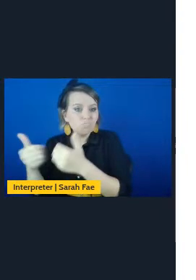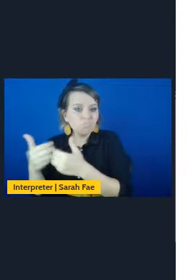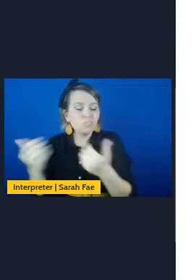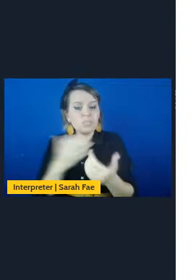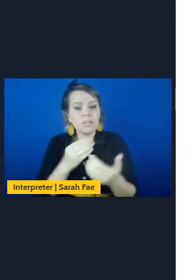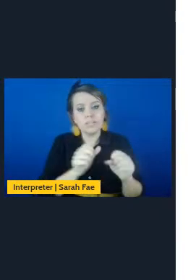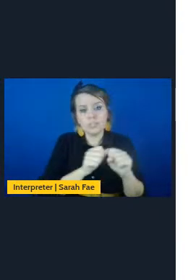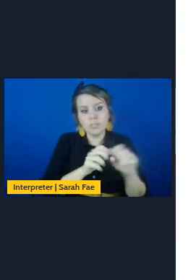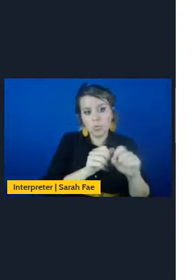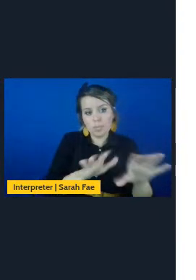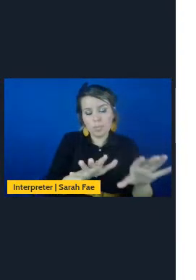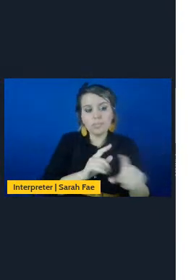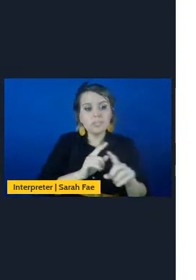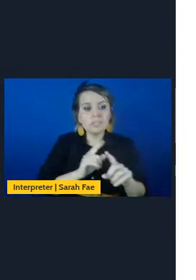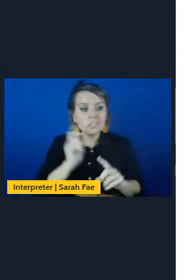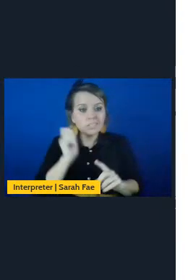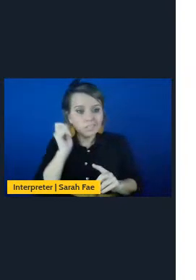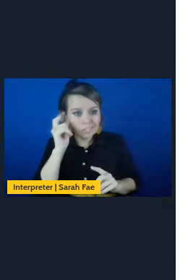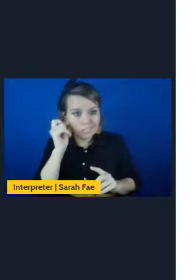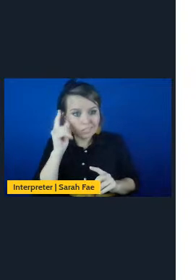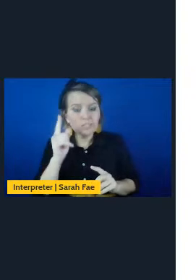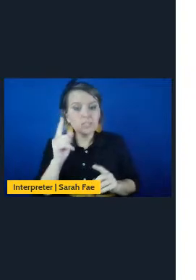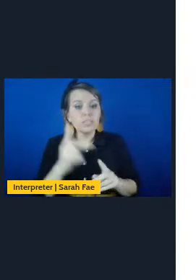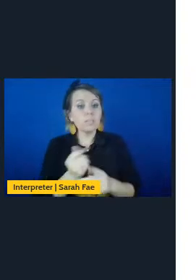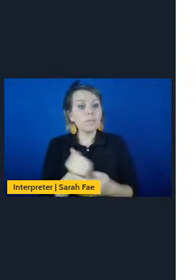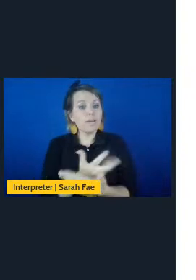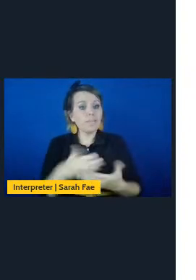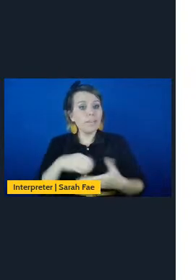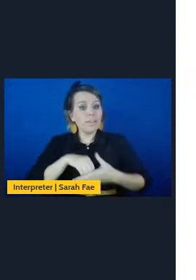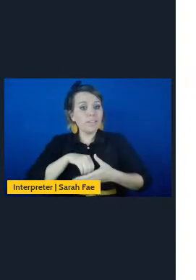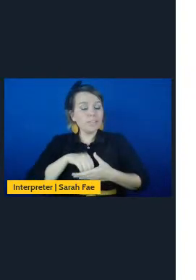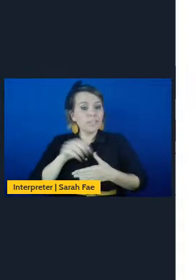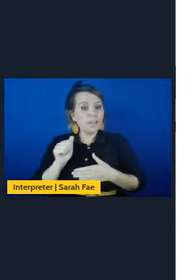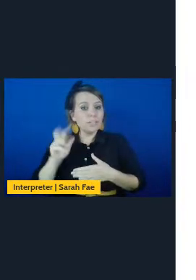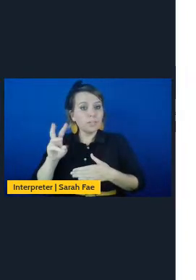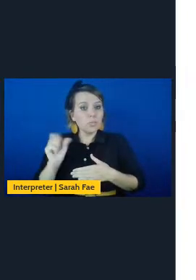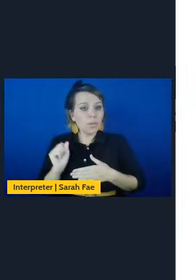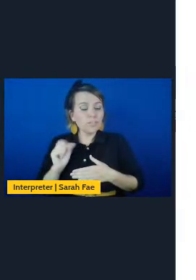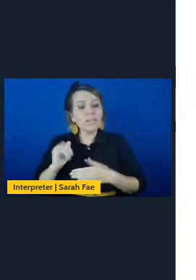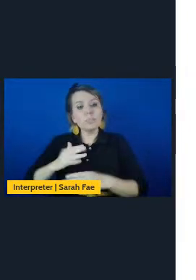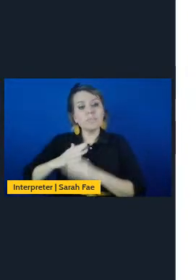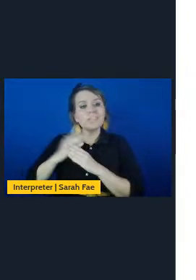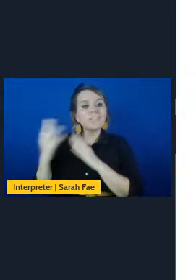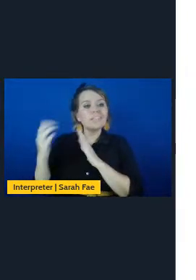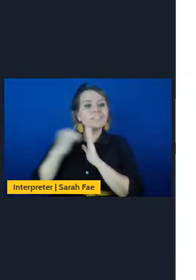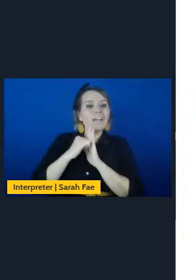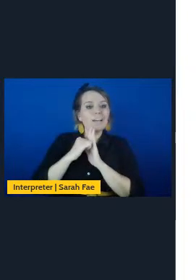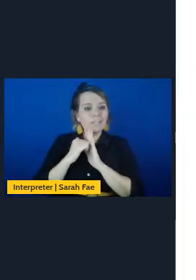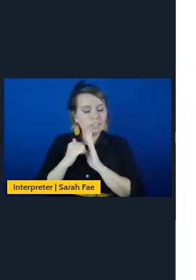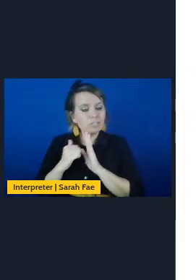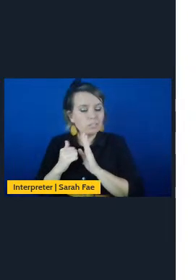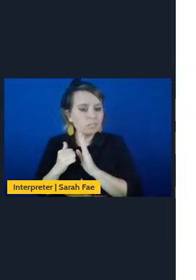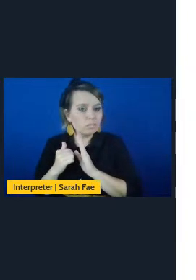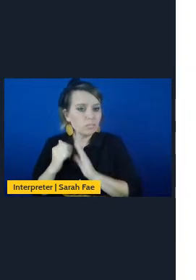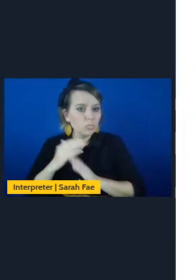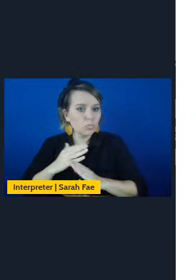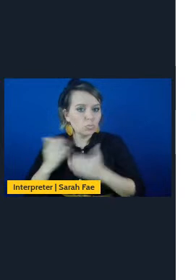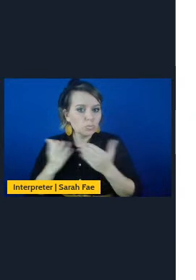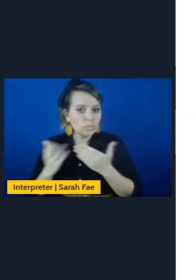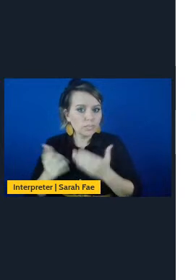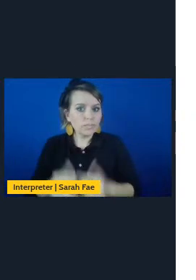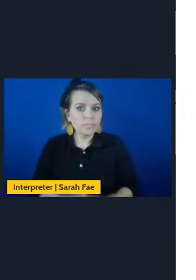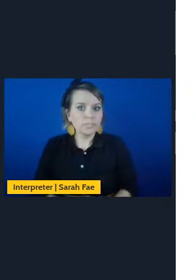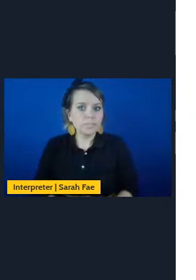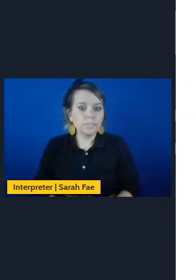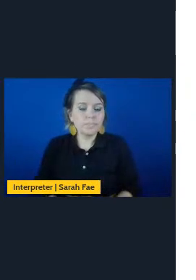However, keeping everything in AWS reduces the attack surface. And secondly, since we are already